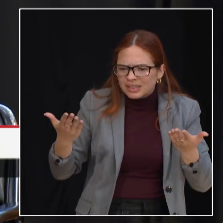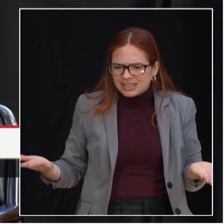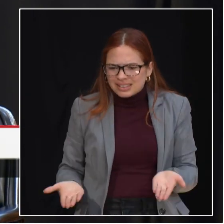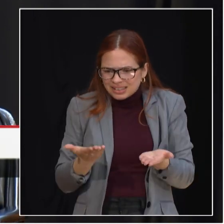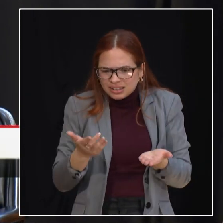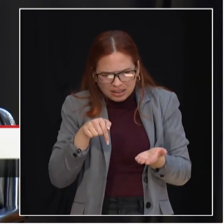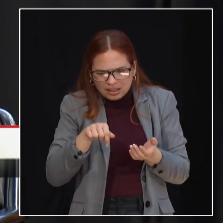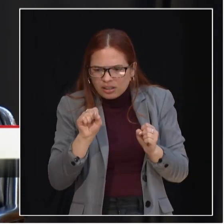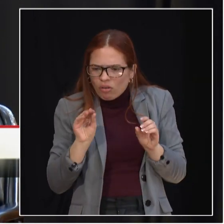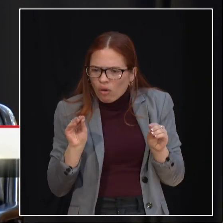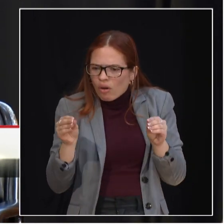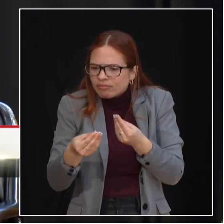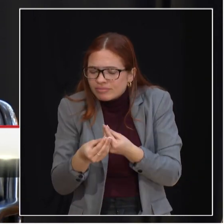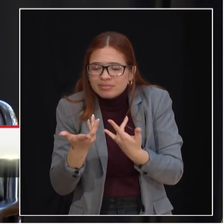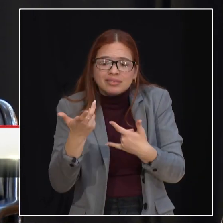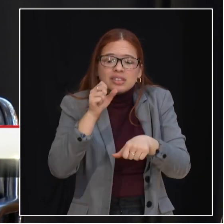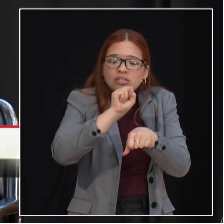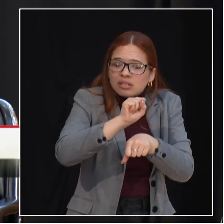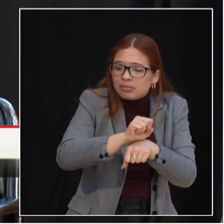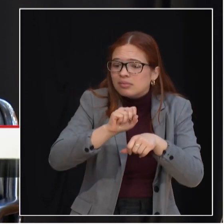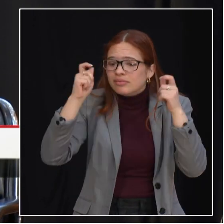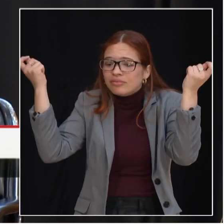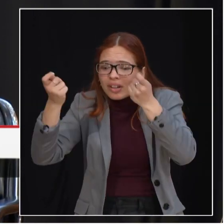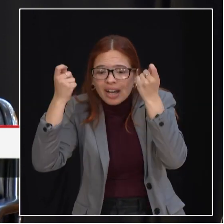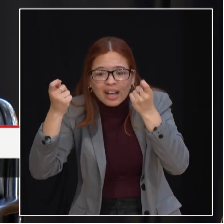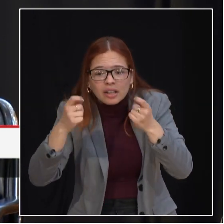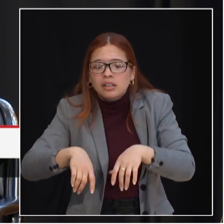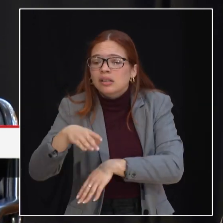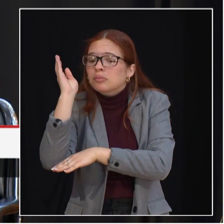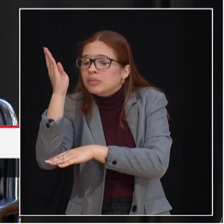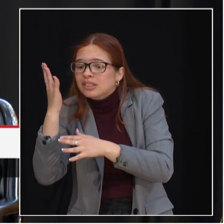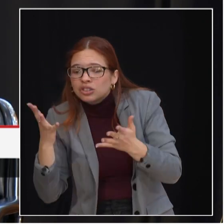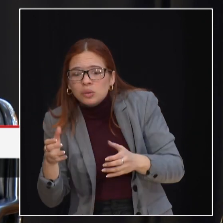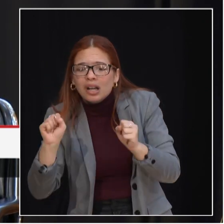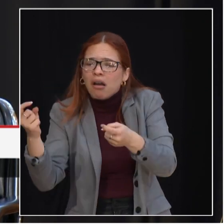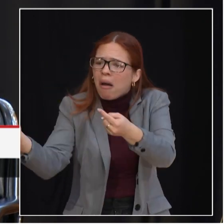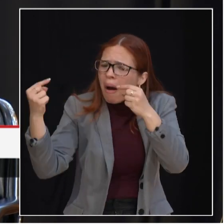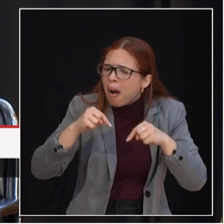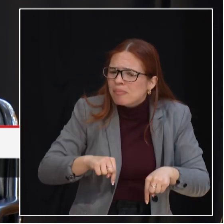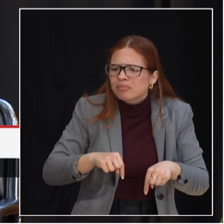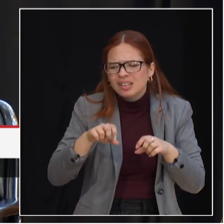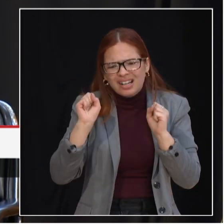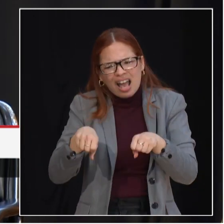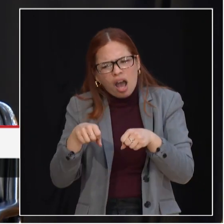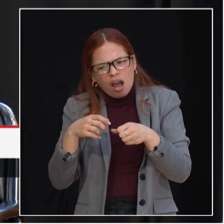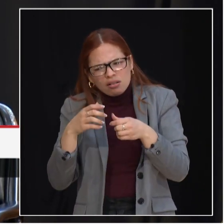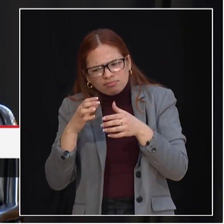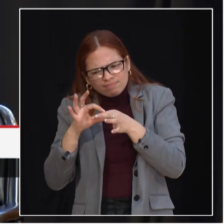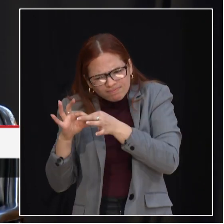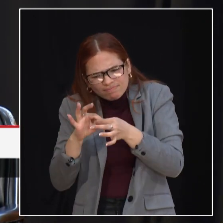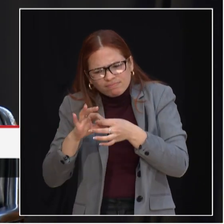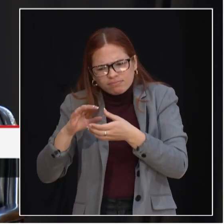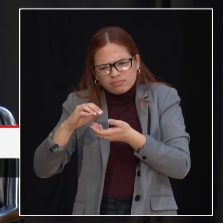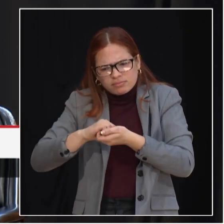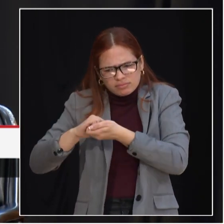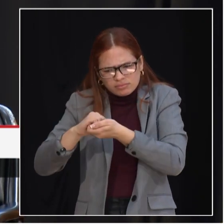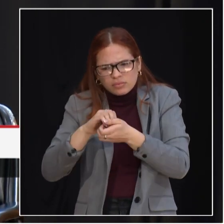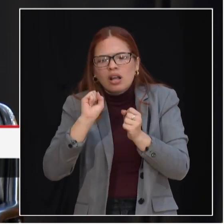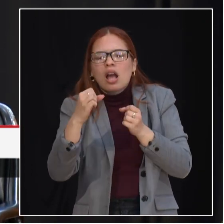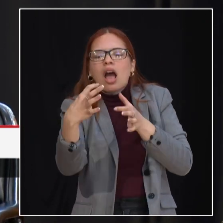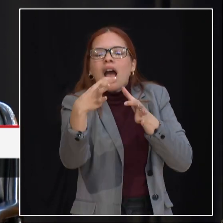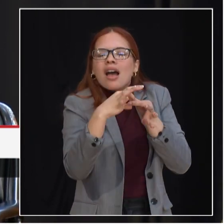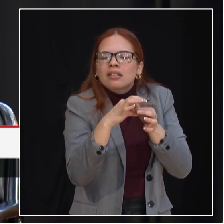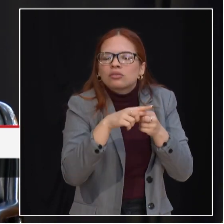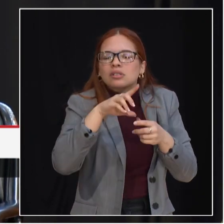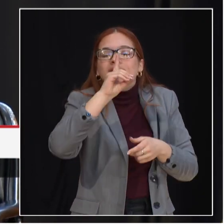fair, and also speakers. And so we're really thinking about collaborating with internally, but also externally with DC when building this space. And I just